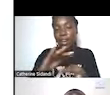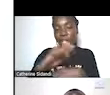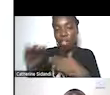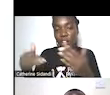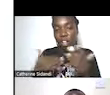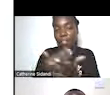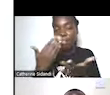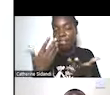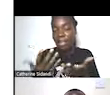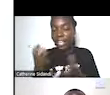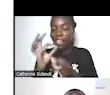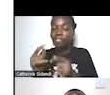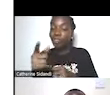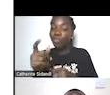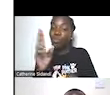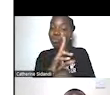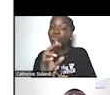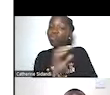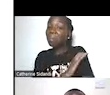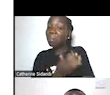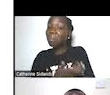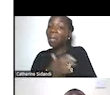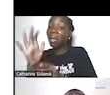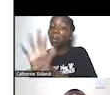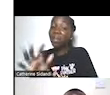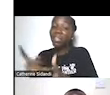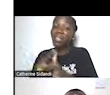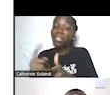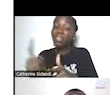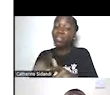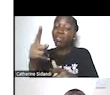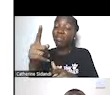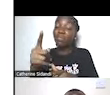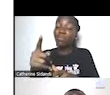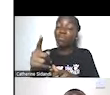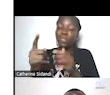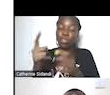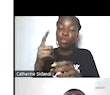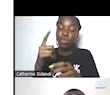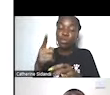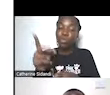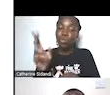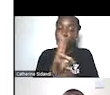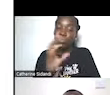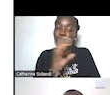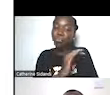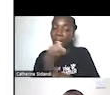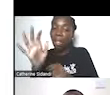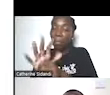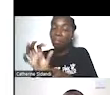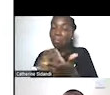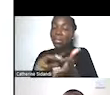effort, high impact will always give you will always give you a competitive advantage. So that is now the life